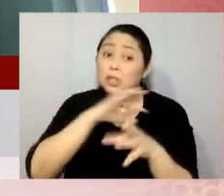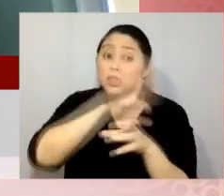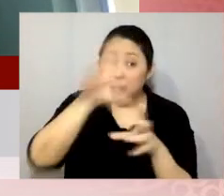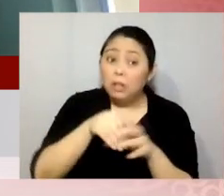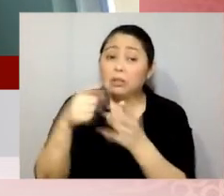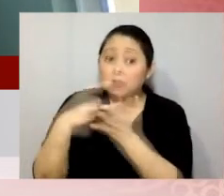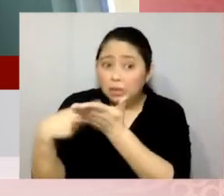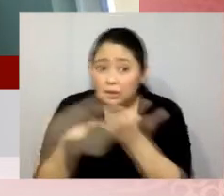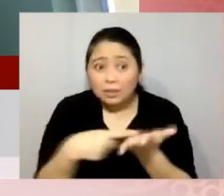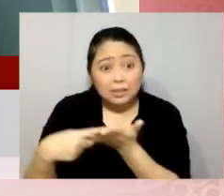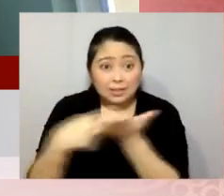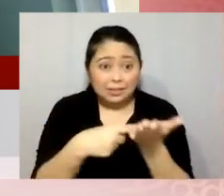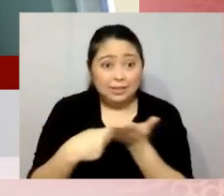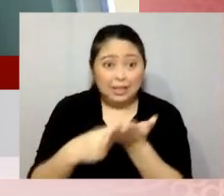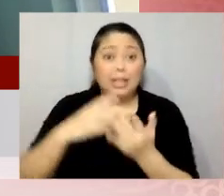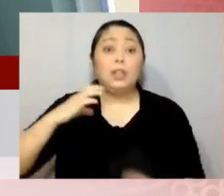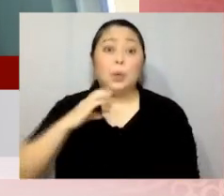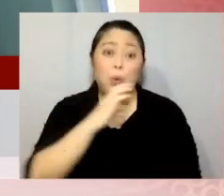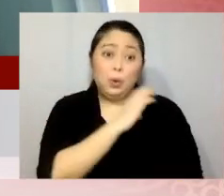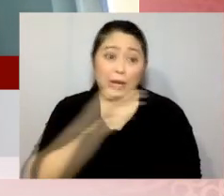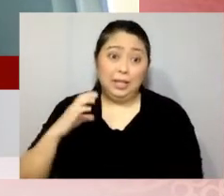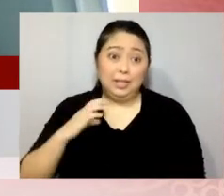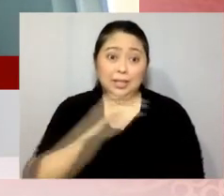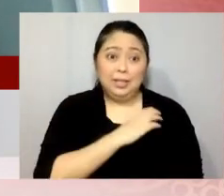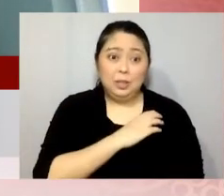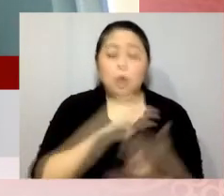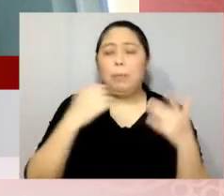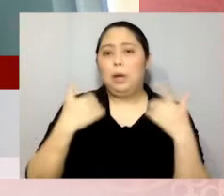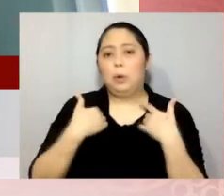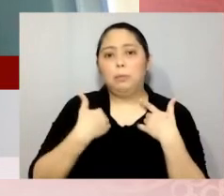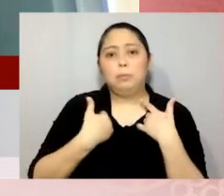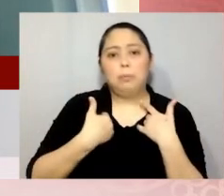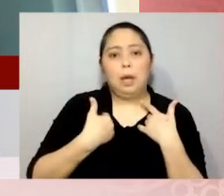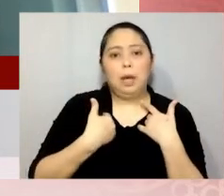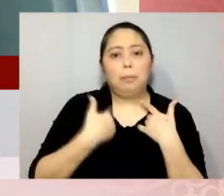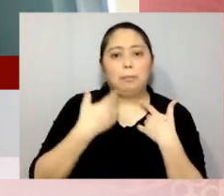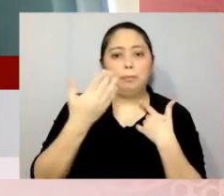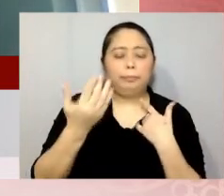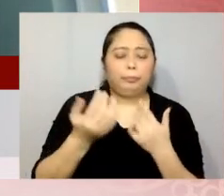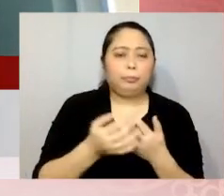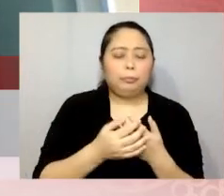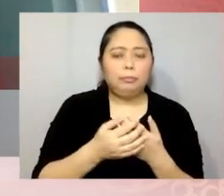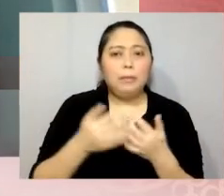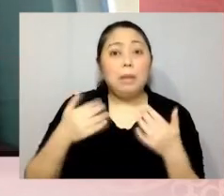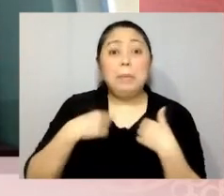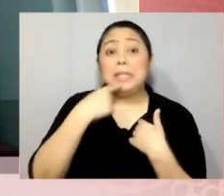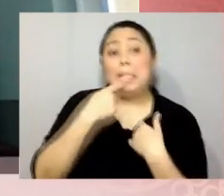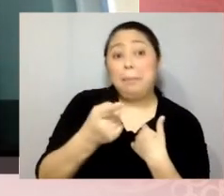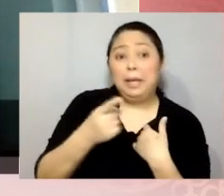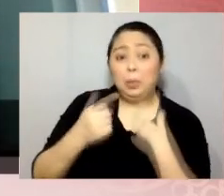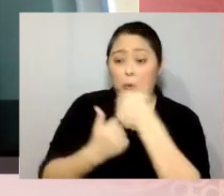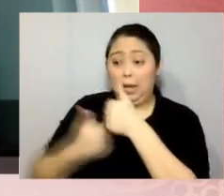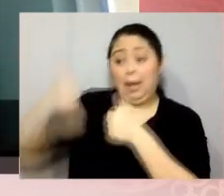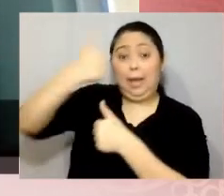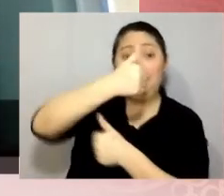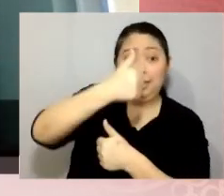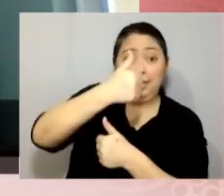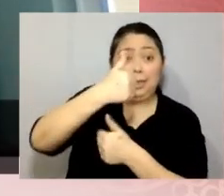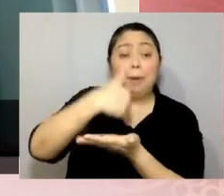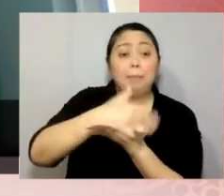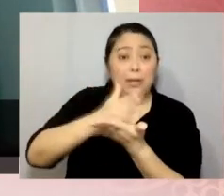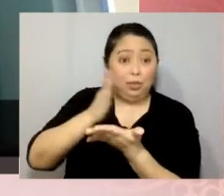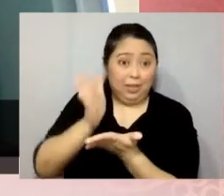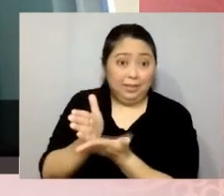conversation in the House of Representatives. I was seated beside Sunny Dominguez. Yan ang ano niya. Hindi